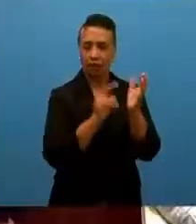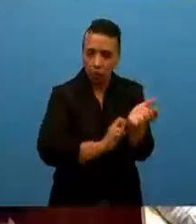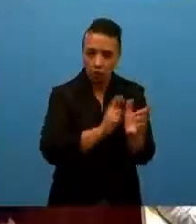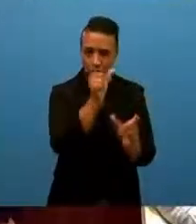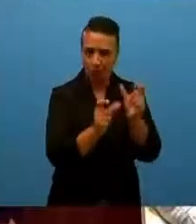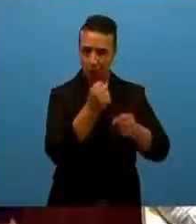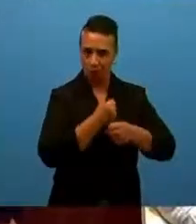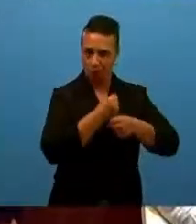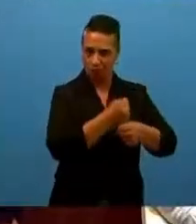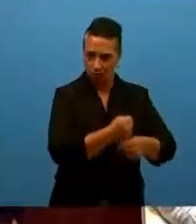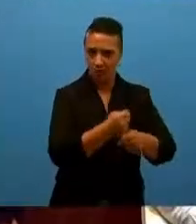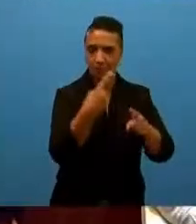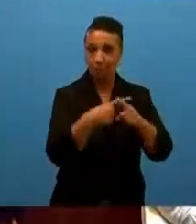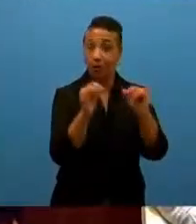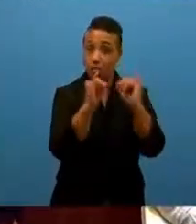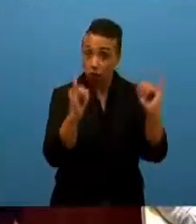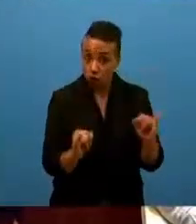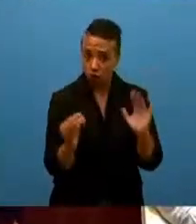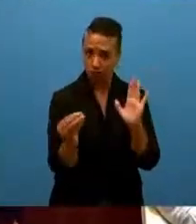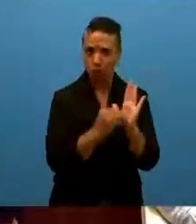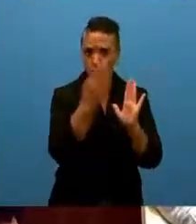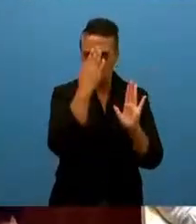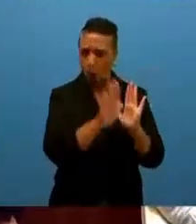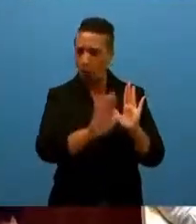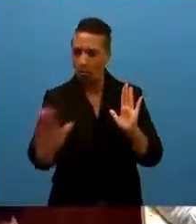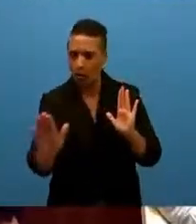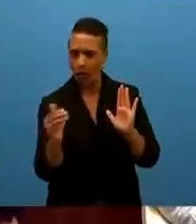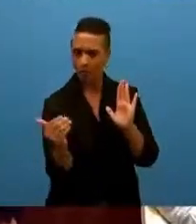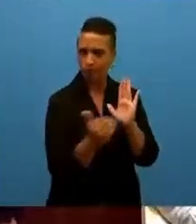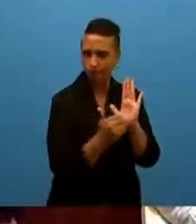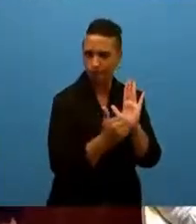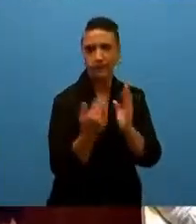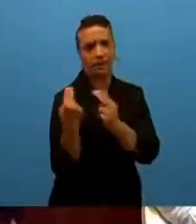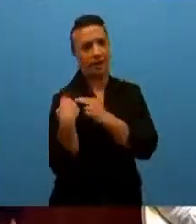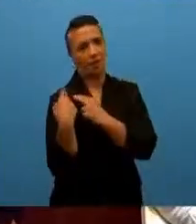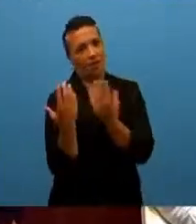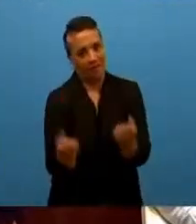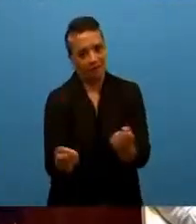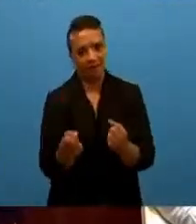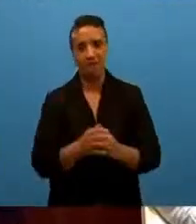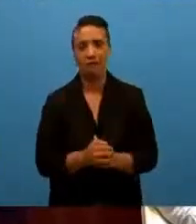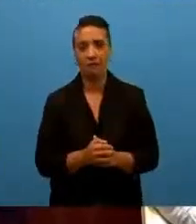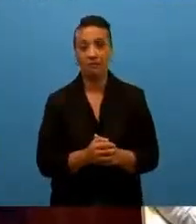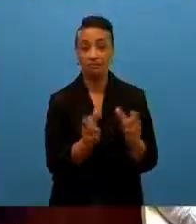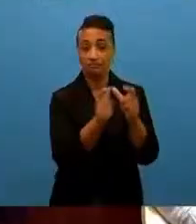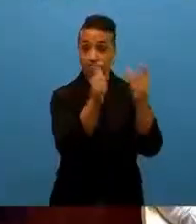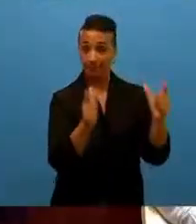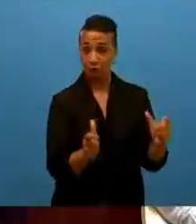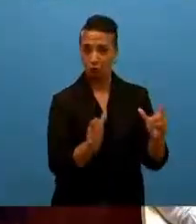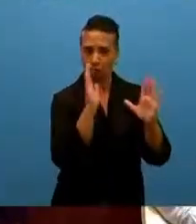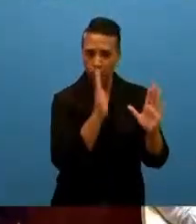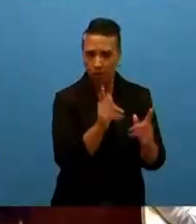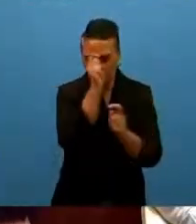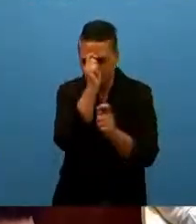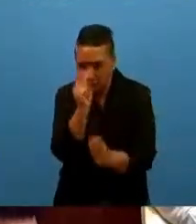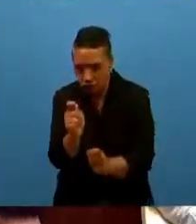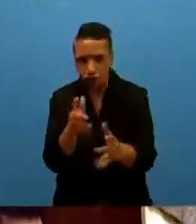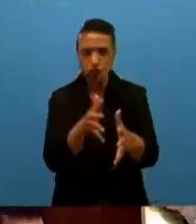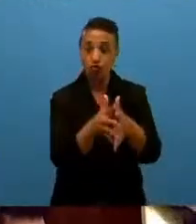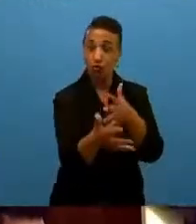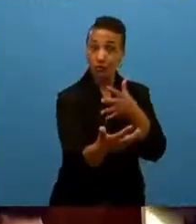key role in ensuring accountability. Accredited entities must uphold transparency and